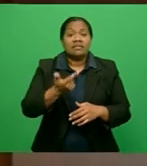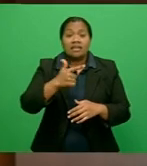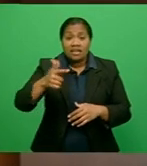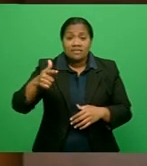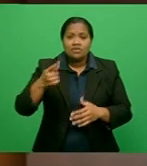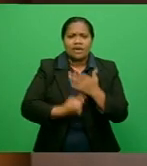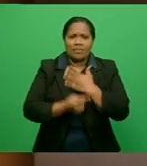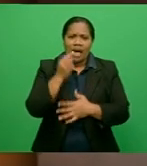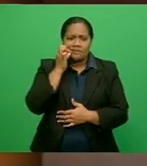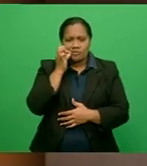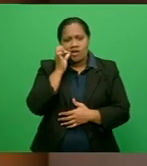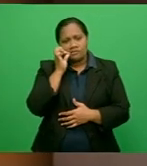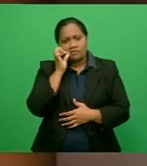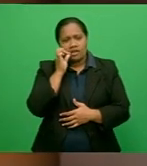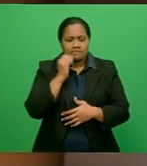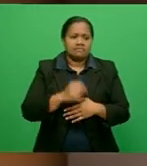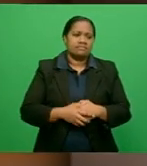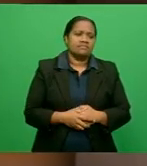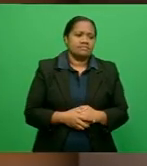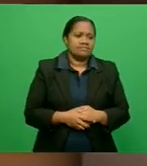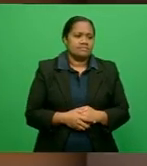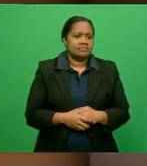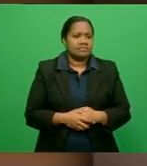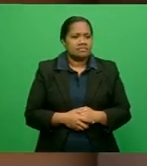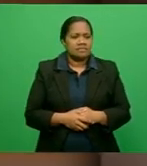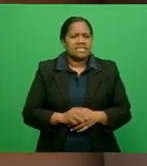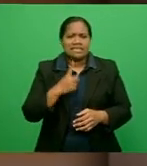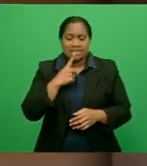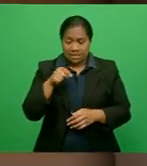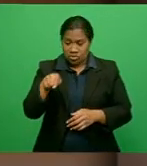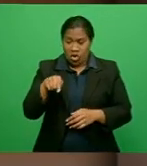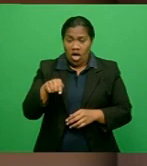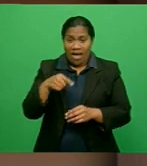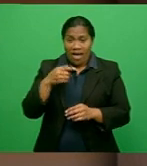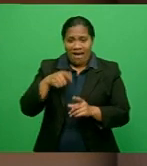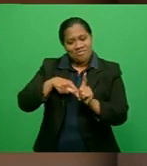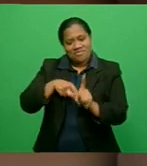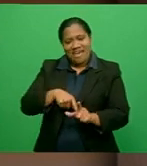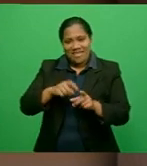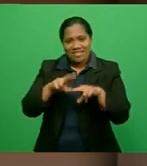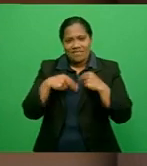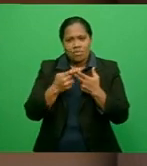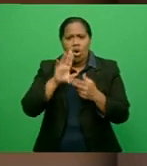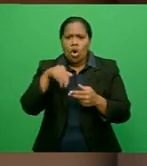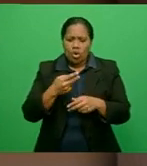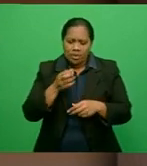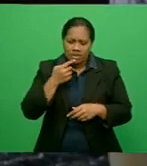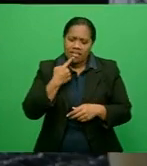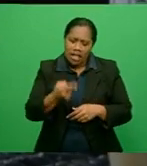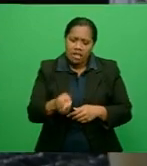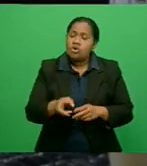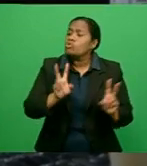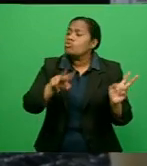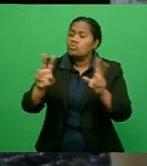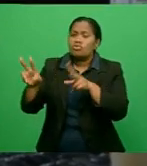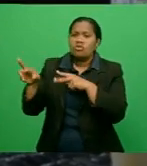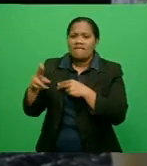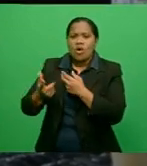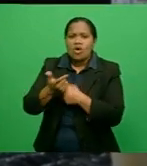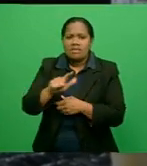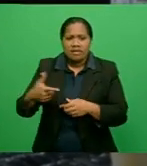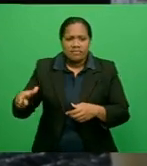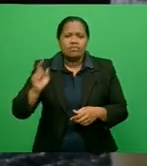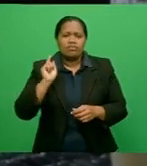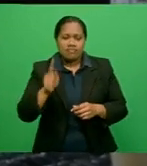medicine. He says as the youngest in his family, he was always being asked to look for herbs, something which helped him come up